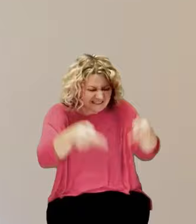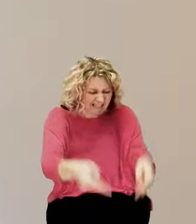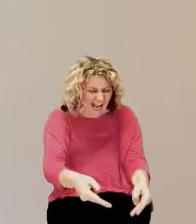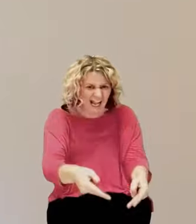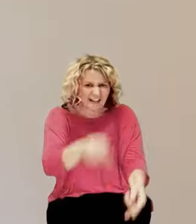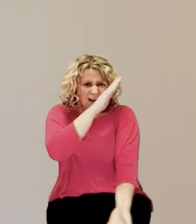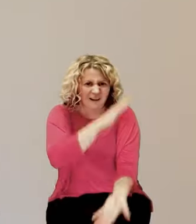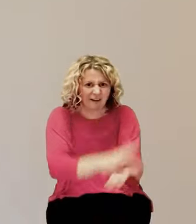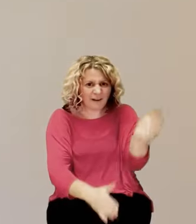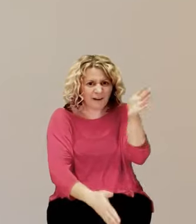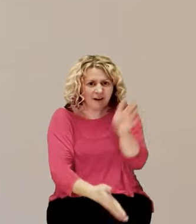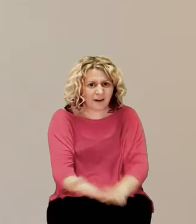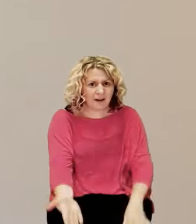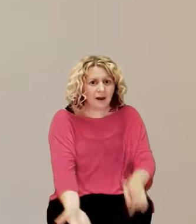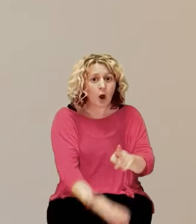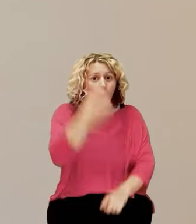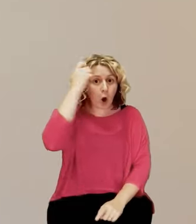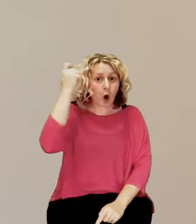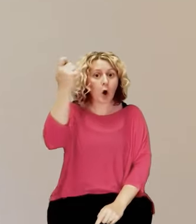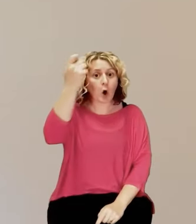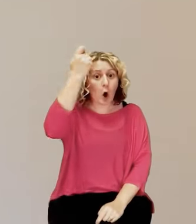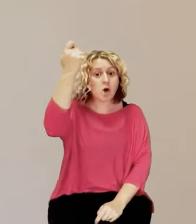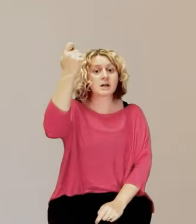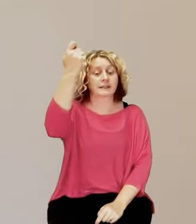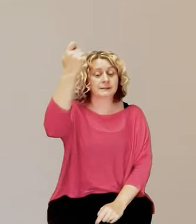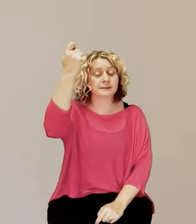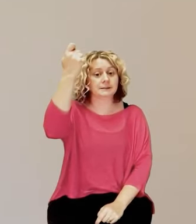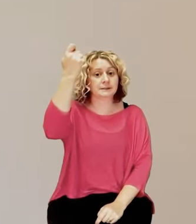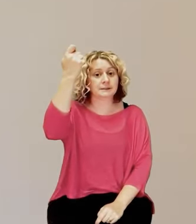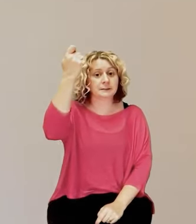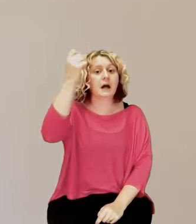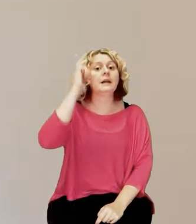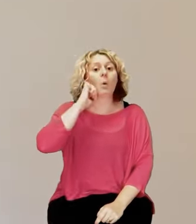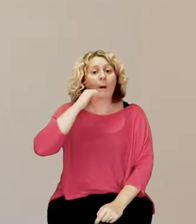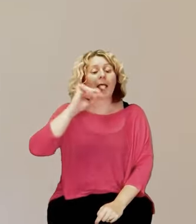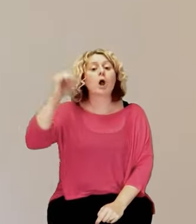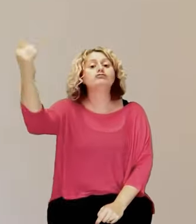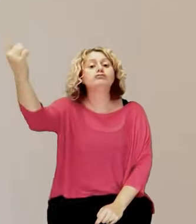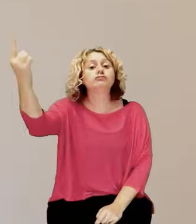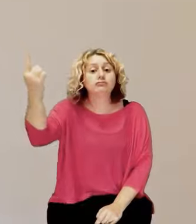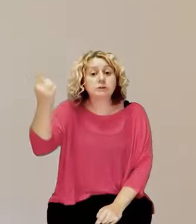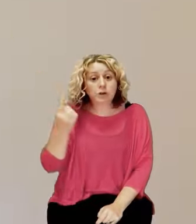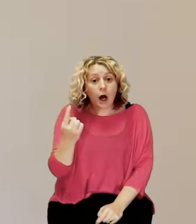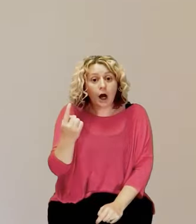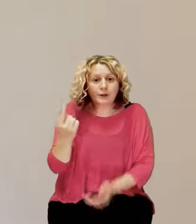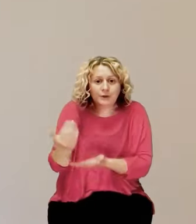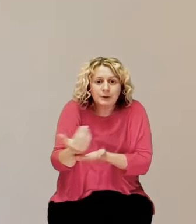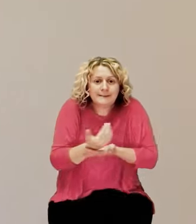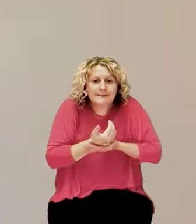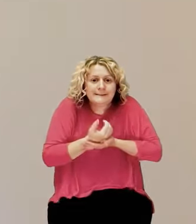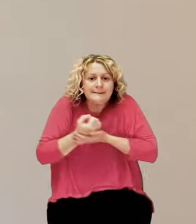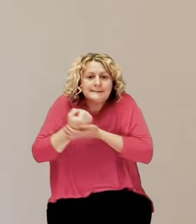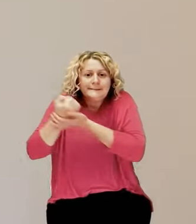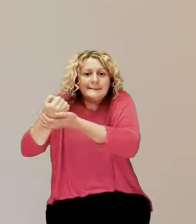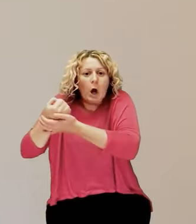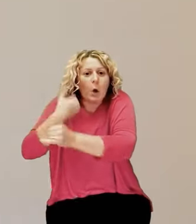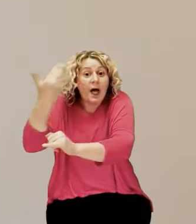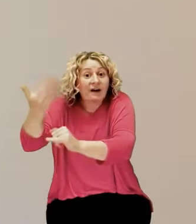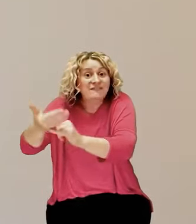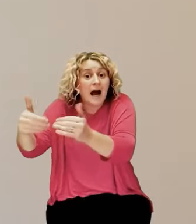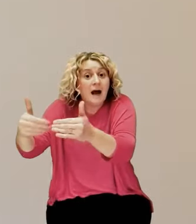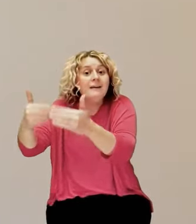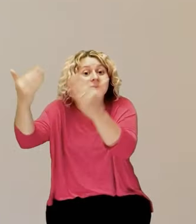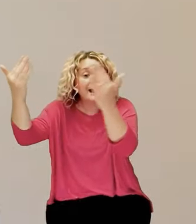us on that final day. The Christ who lives in us right now. Right